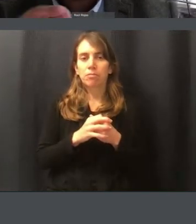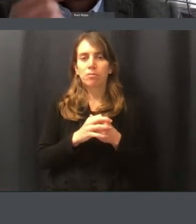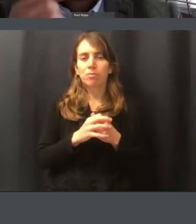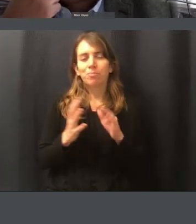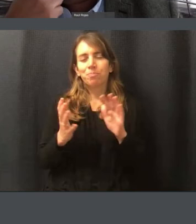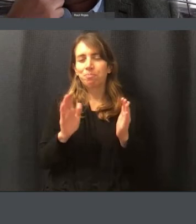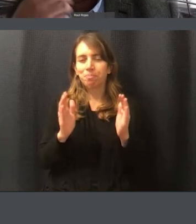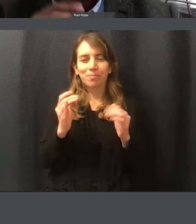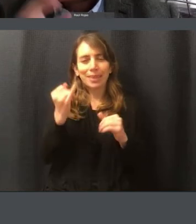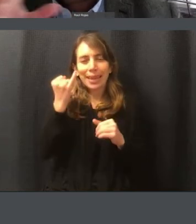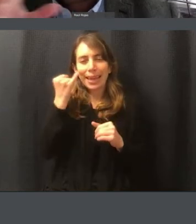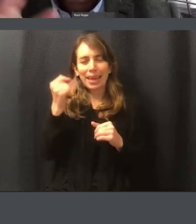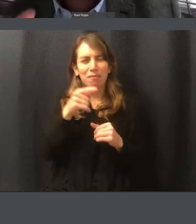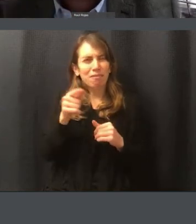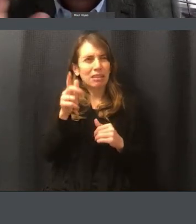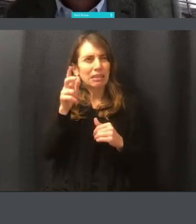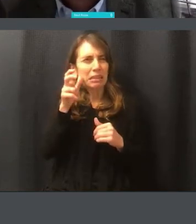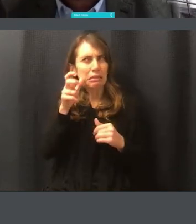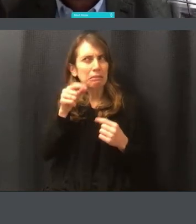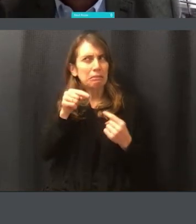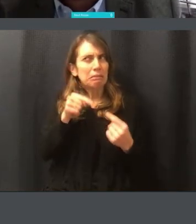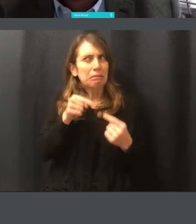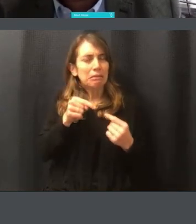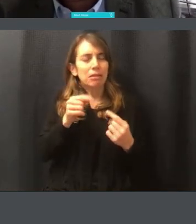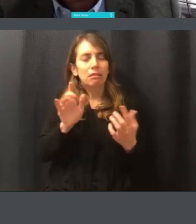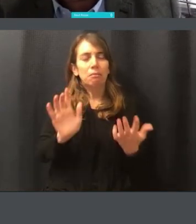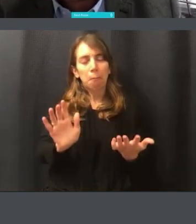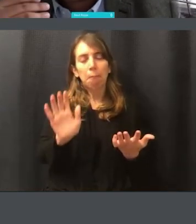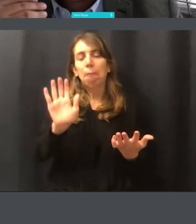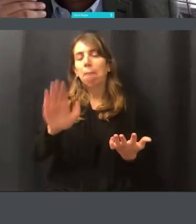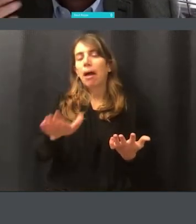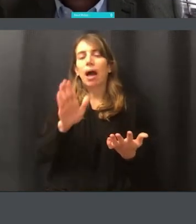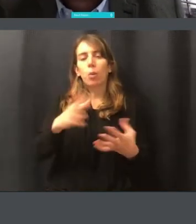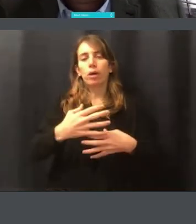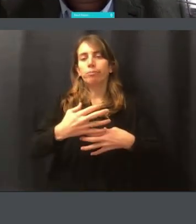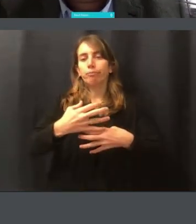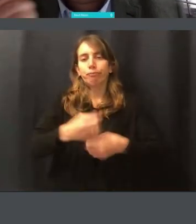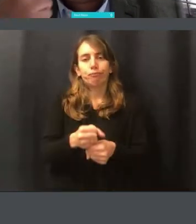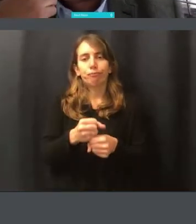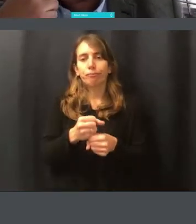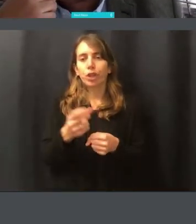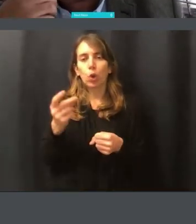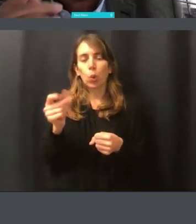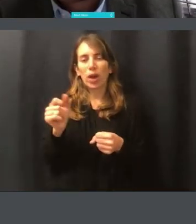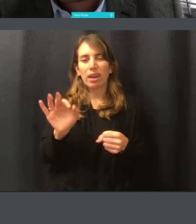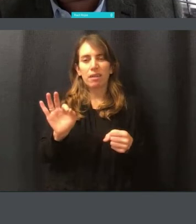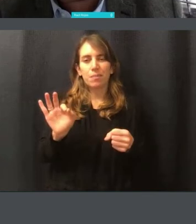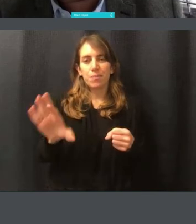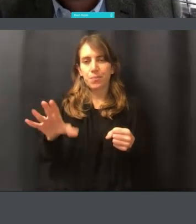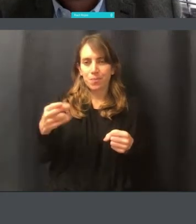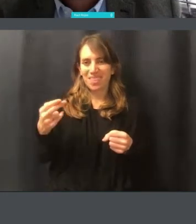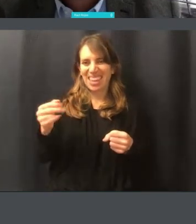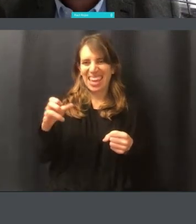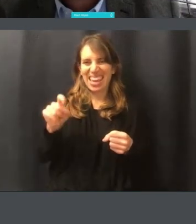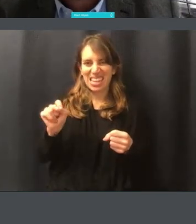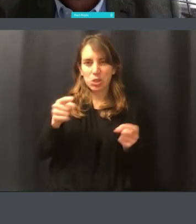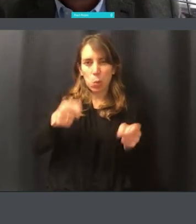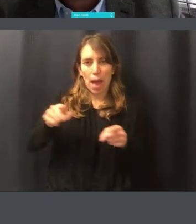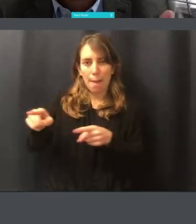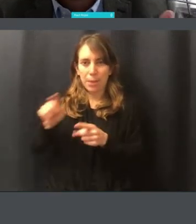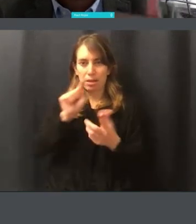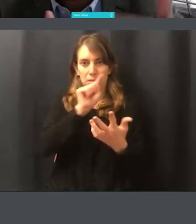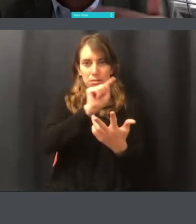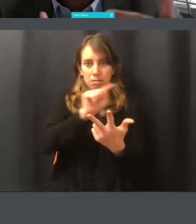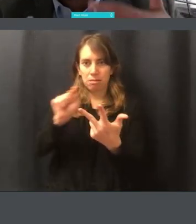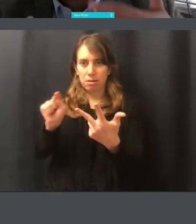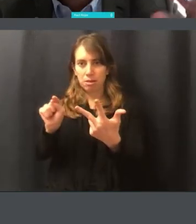Okay, so for those, hopefully some folks were able to hear this. I'm going to kind of give you a quick hint because I'm going to ask you a really quick question, which is I'm going